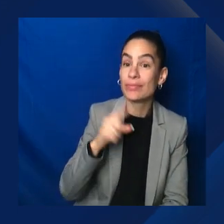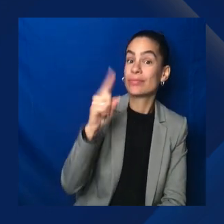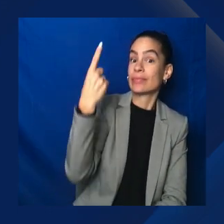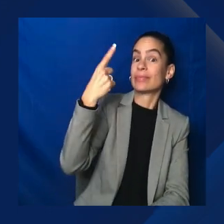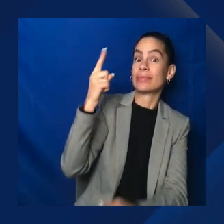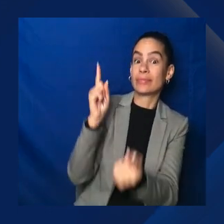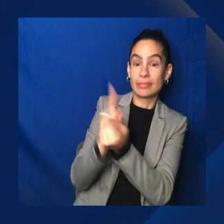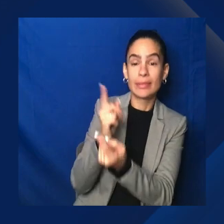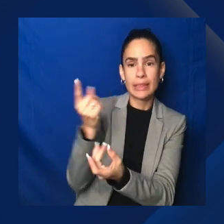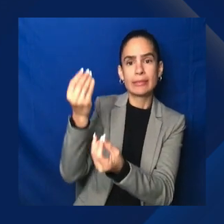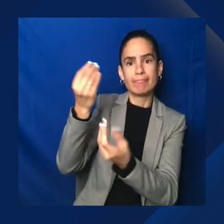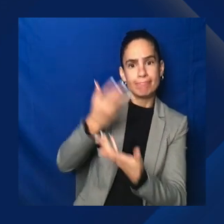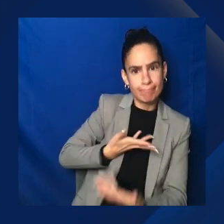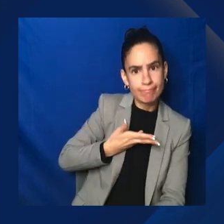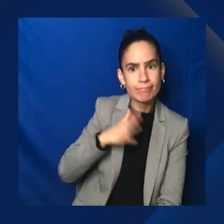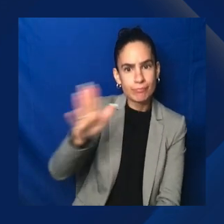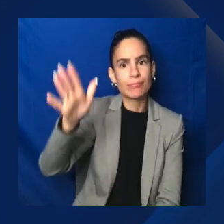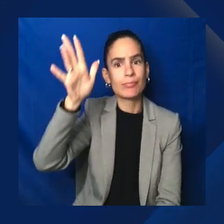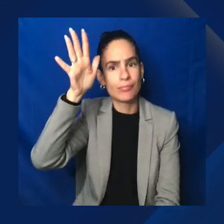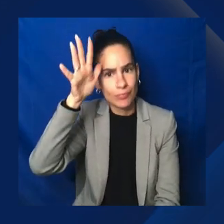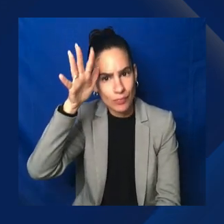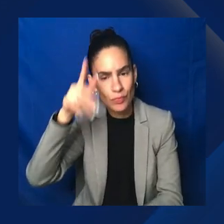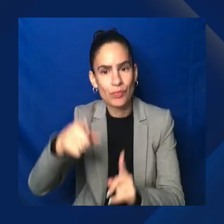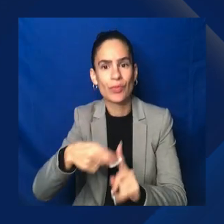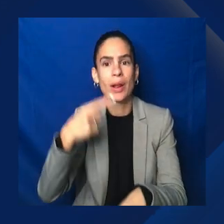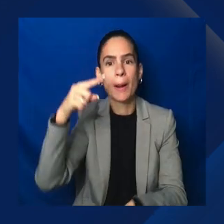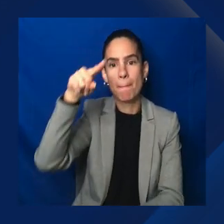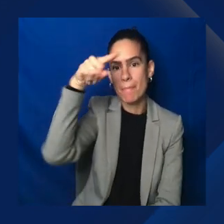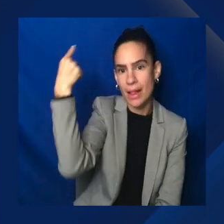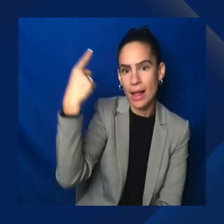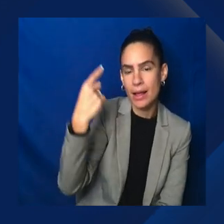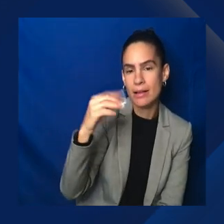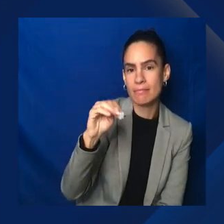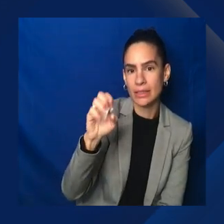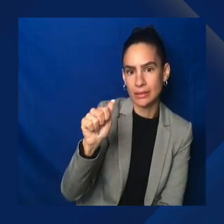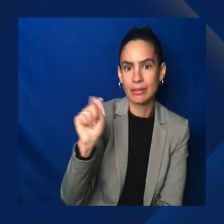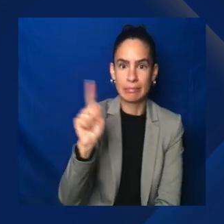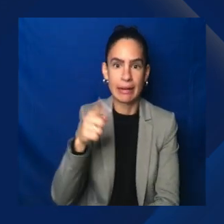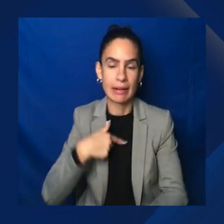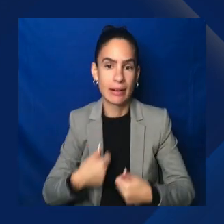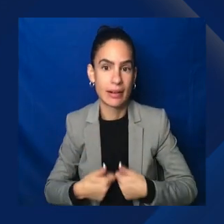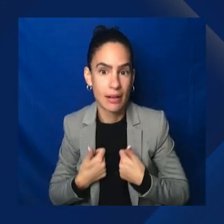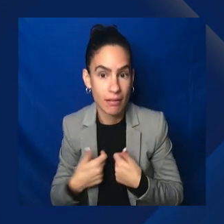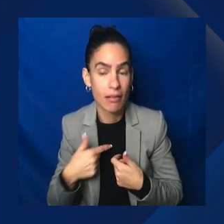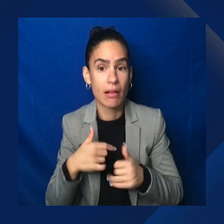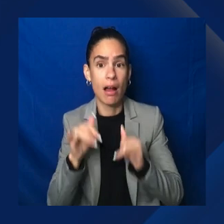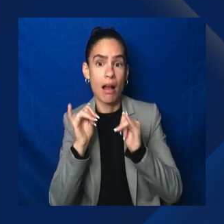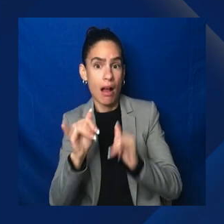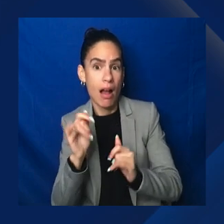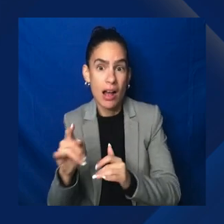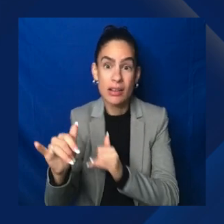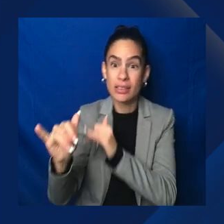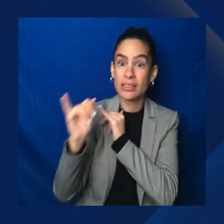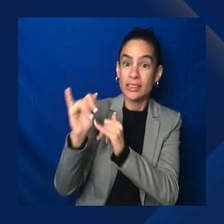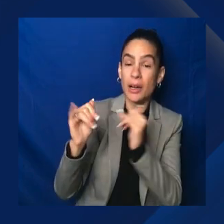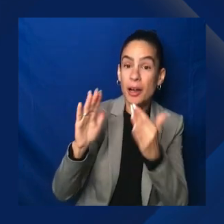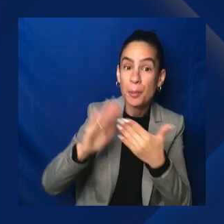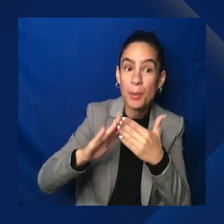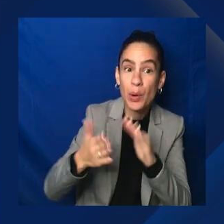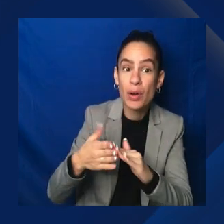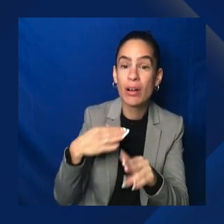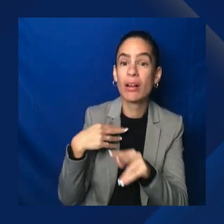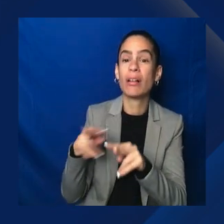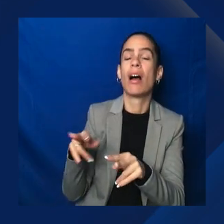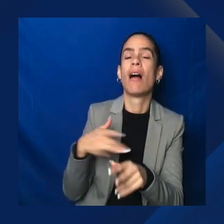as well. And just knowing that she's from the same community that I'm from, and the warmth